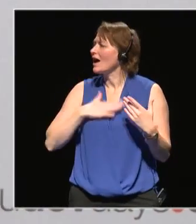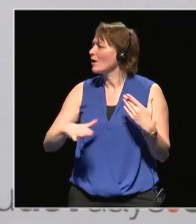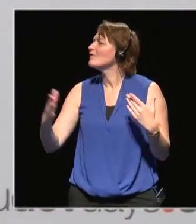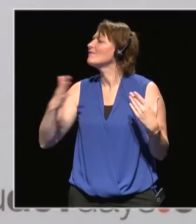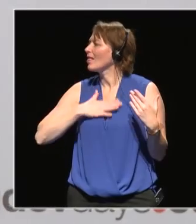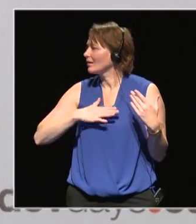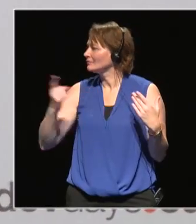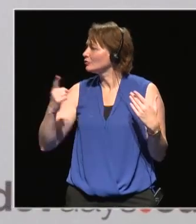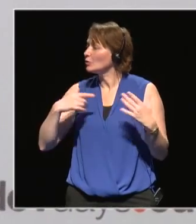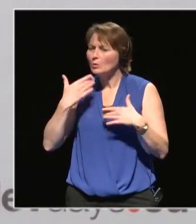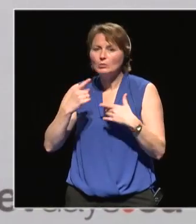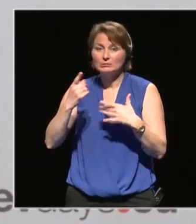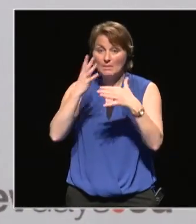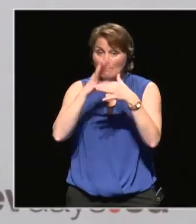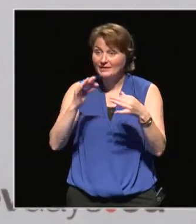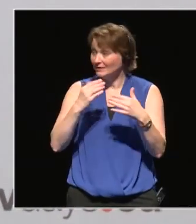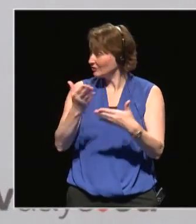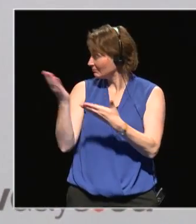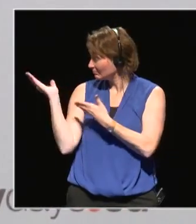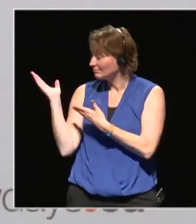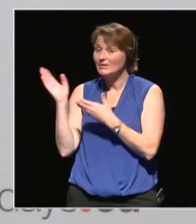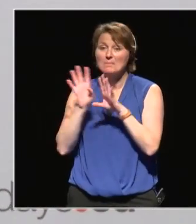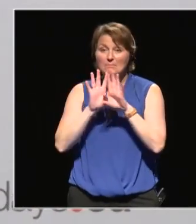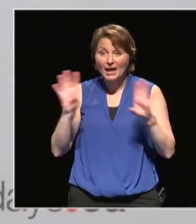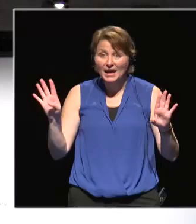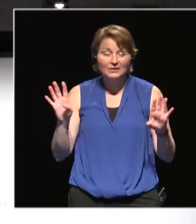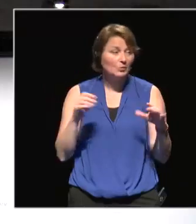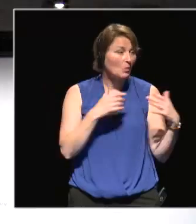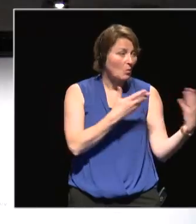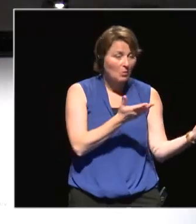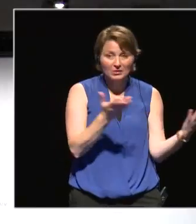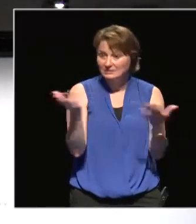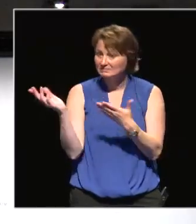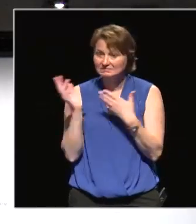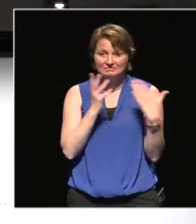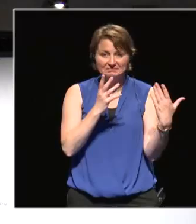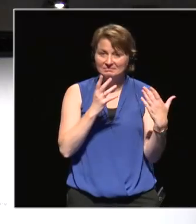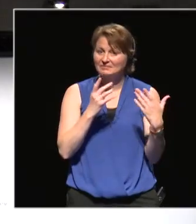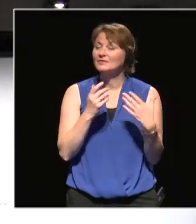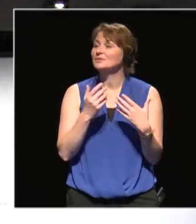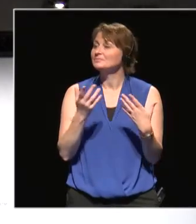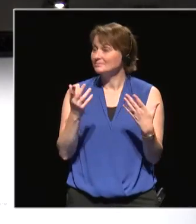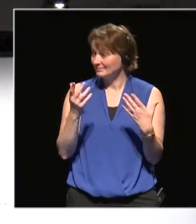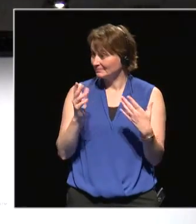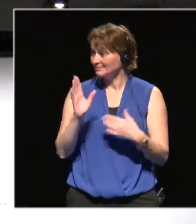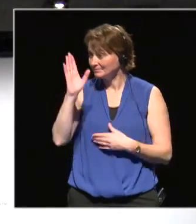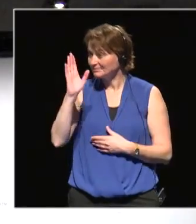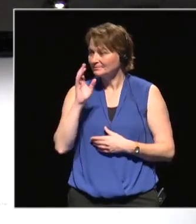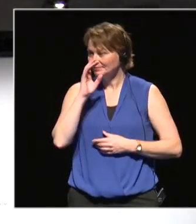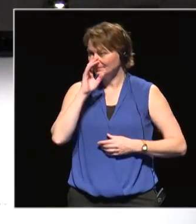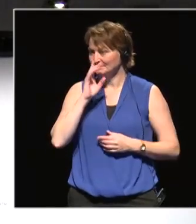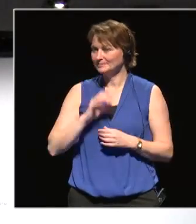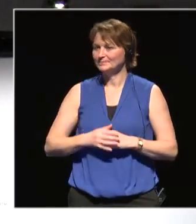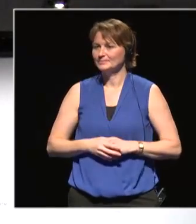us whether or not you have a message for the politicians or the activists or the managers. Can we have a microphone? One